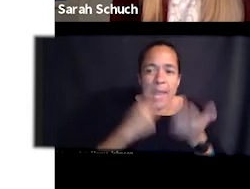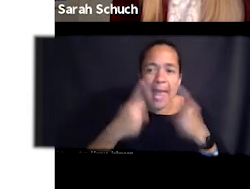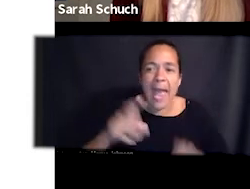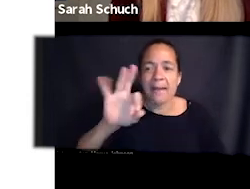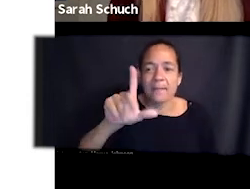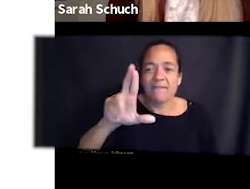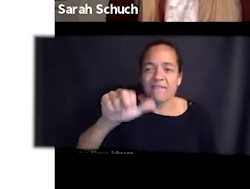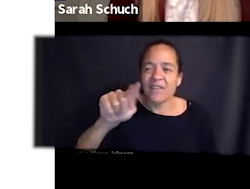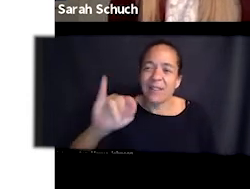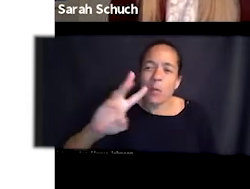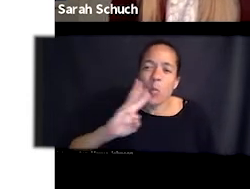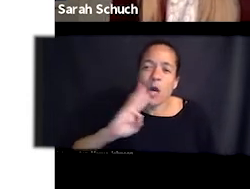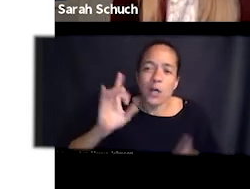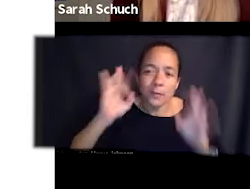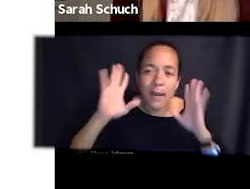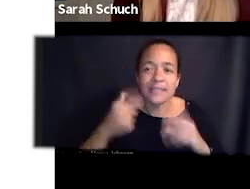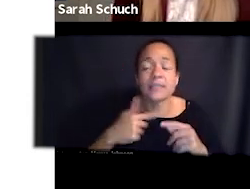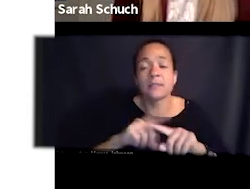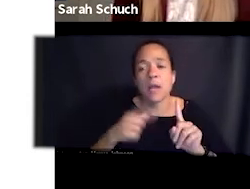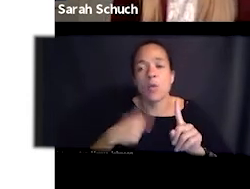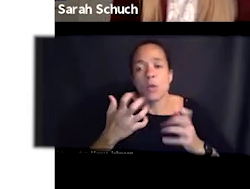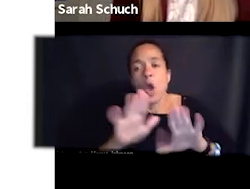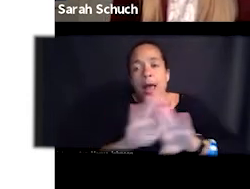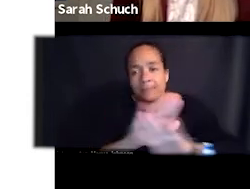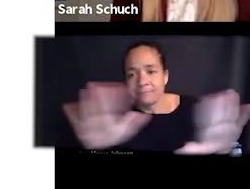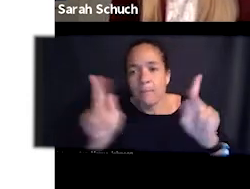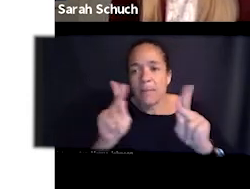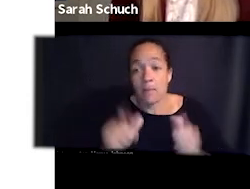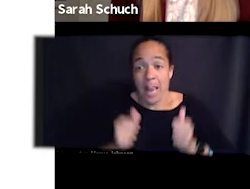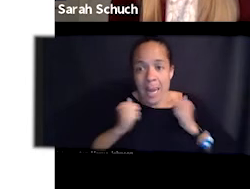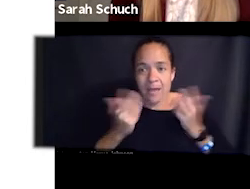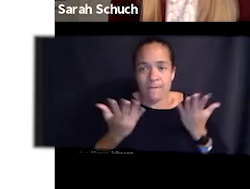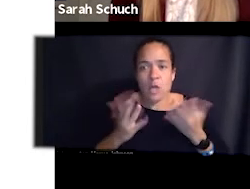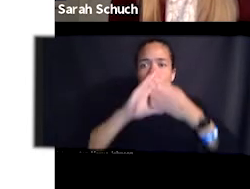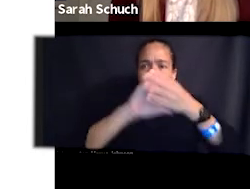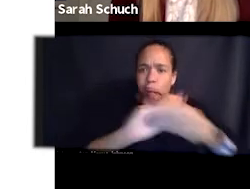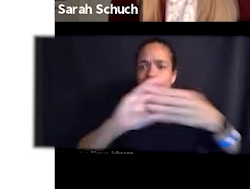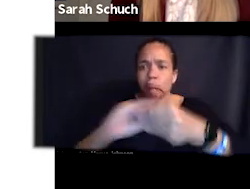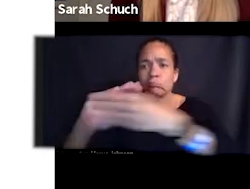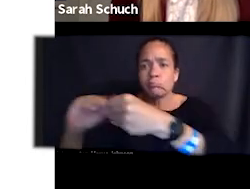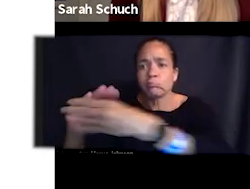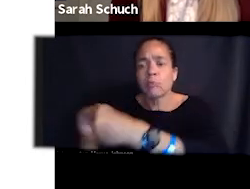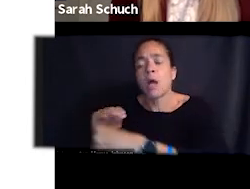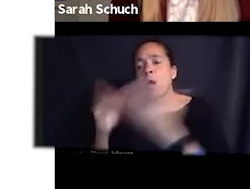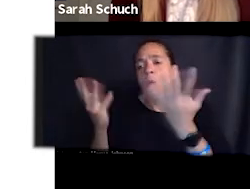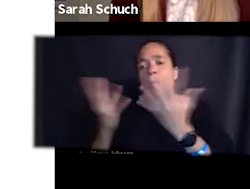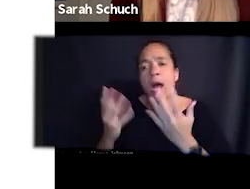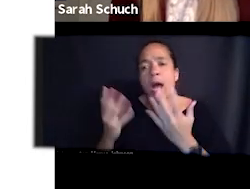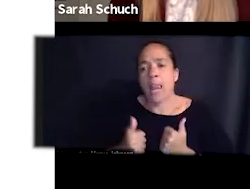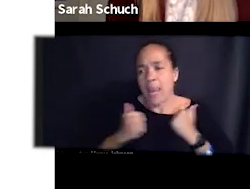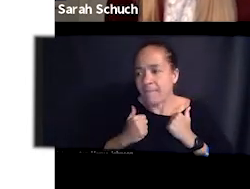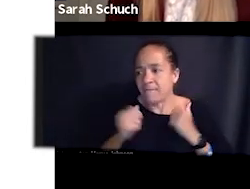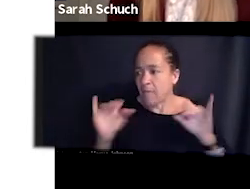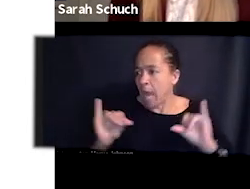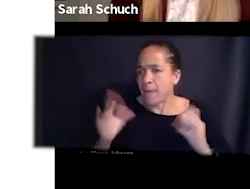wanted to hear from residents. We wanted residents to be able to tell their own story about what life was like in their city, in their neighborhoods, in